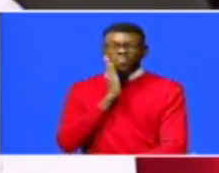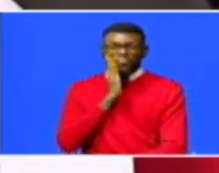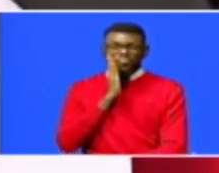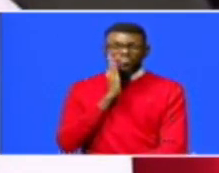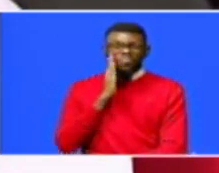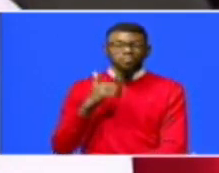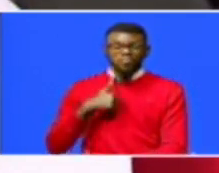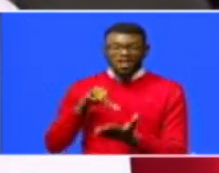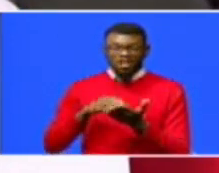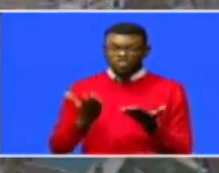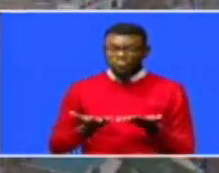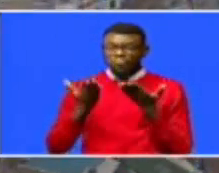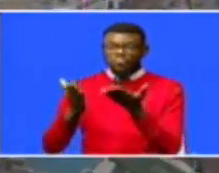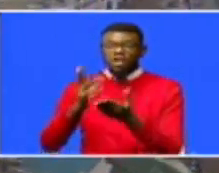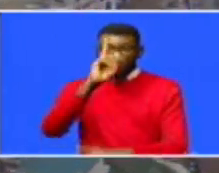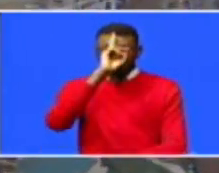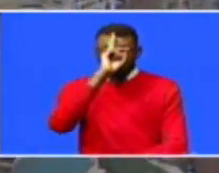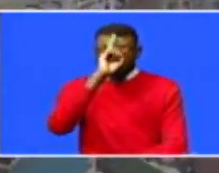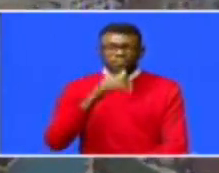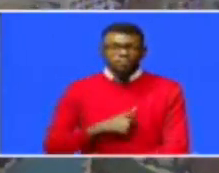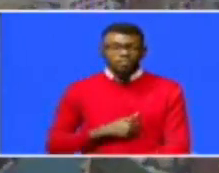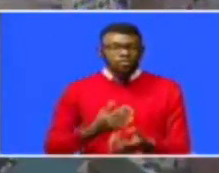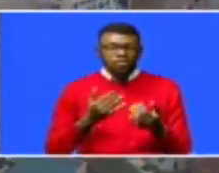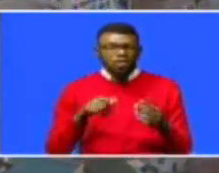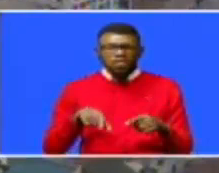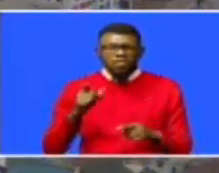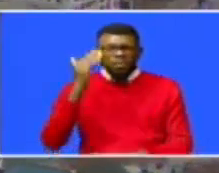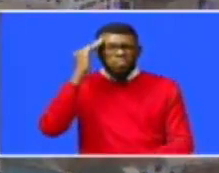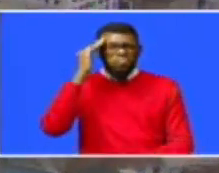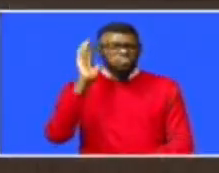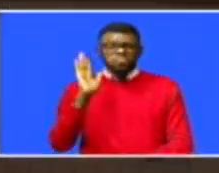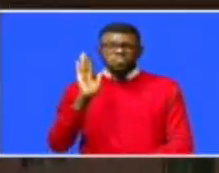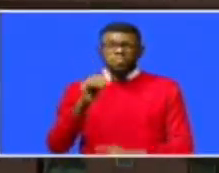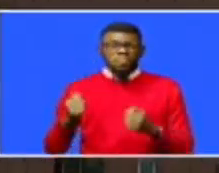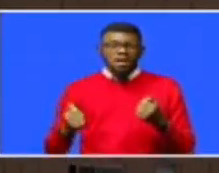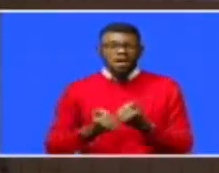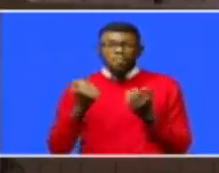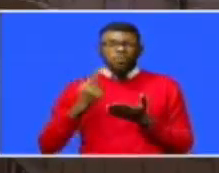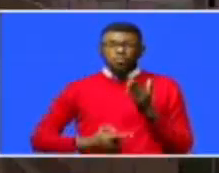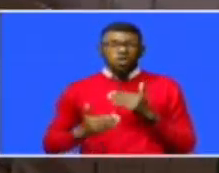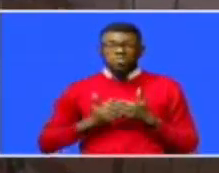matter and the case at the police. At this point, they are not aware of what awaits them.